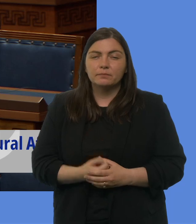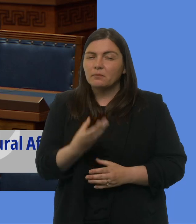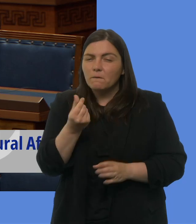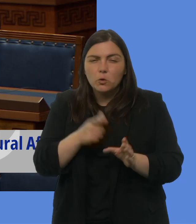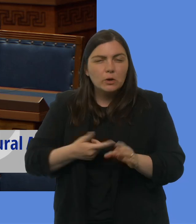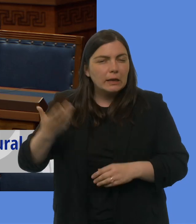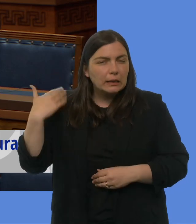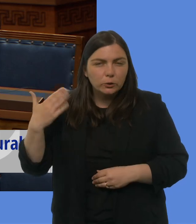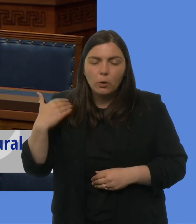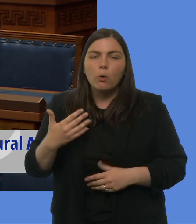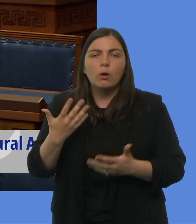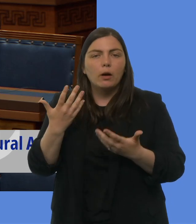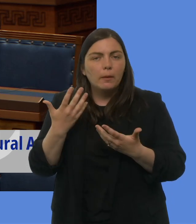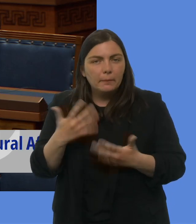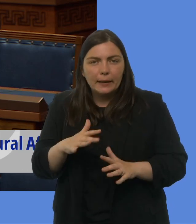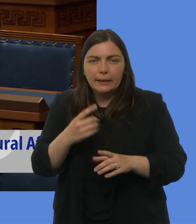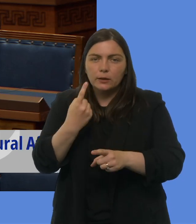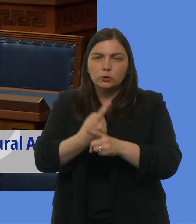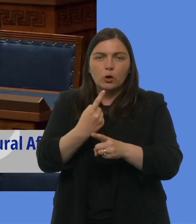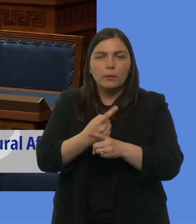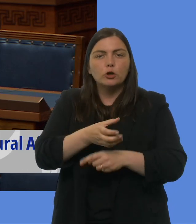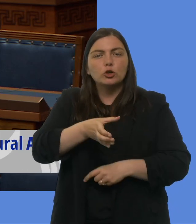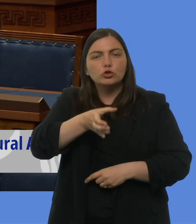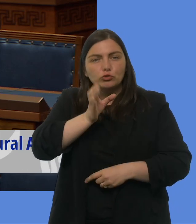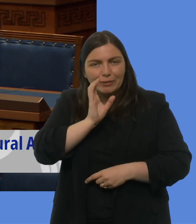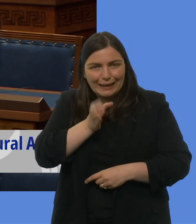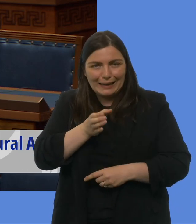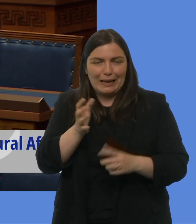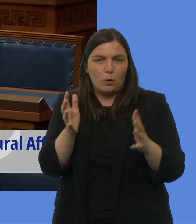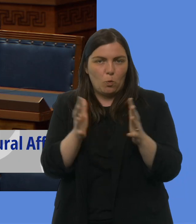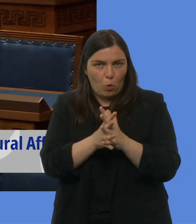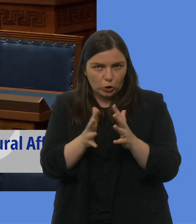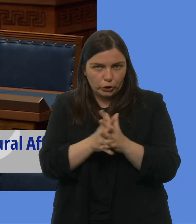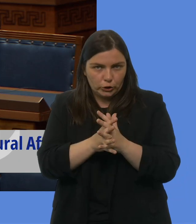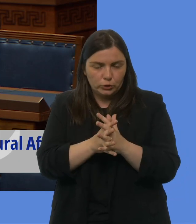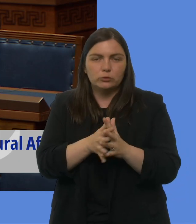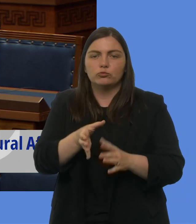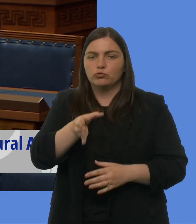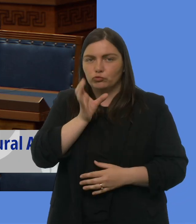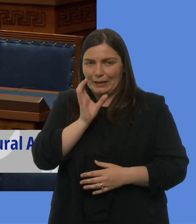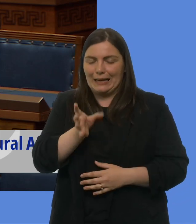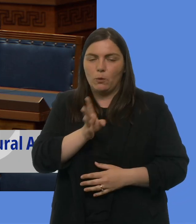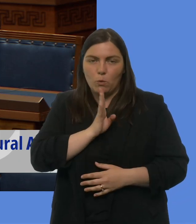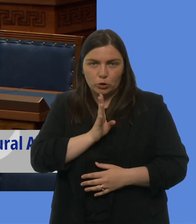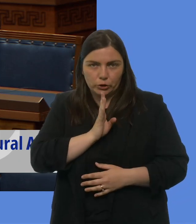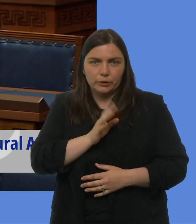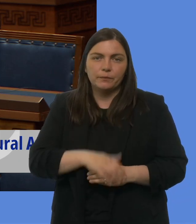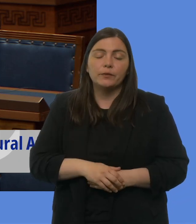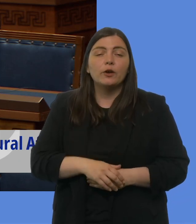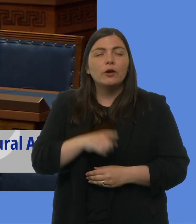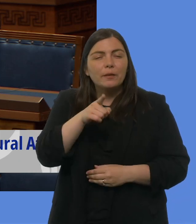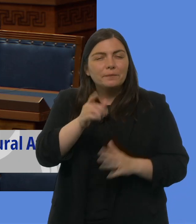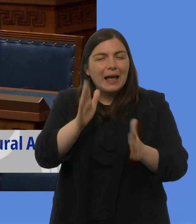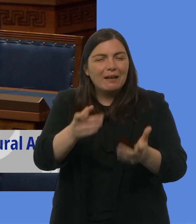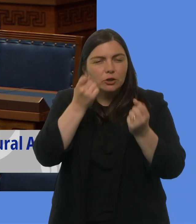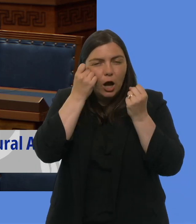drinking water was the Northern Ireland Environment Agency exited from that. And what people have to understand is that